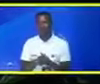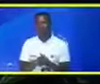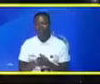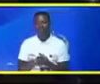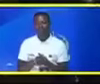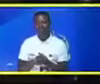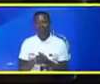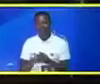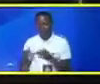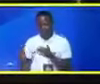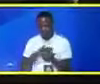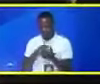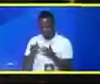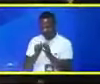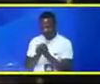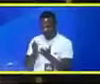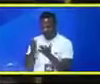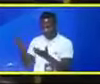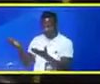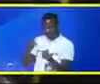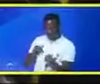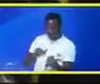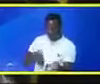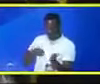Define what comes in and what goes out.